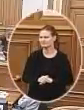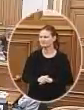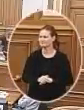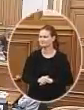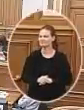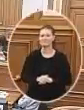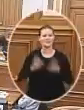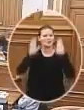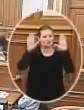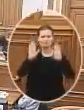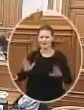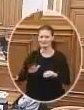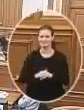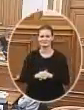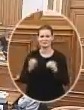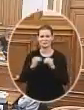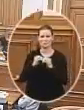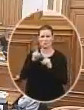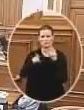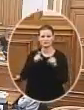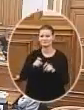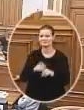Great. Councilmember James?